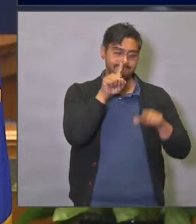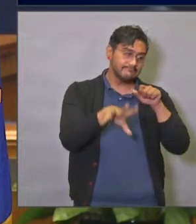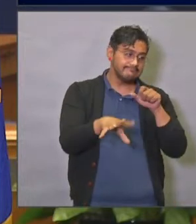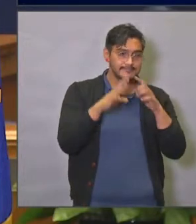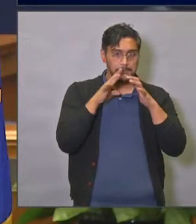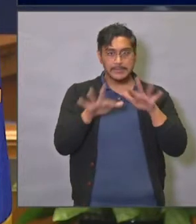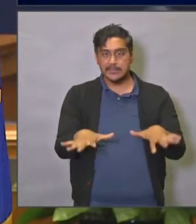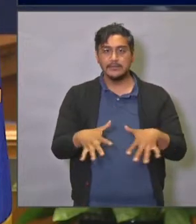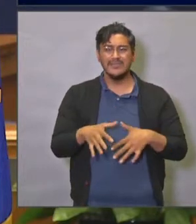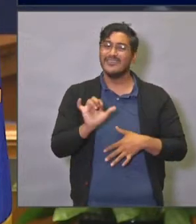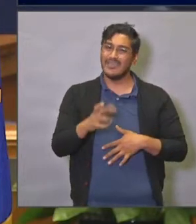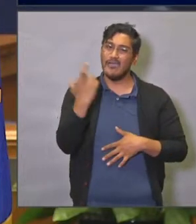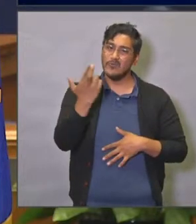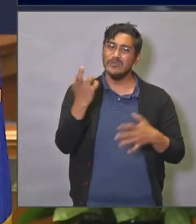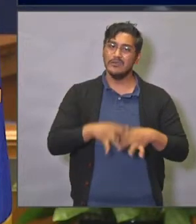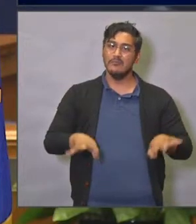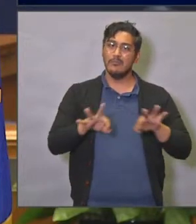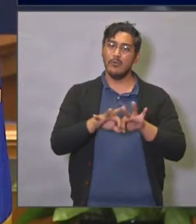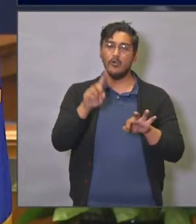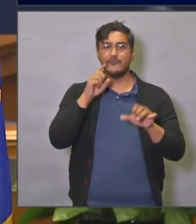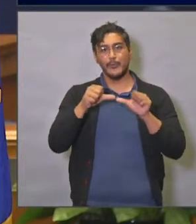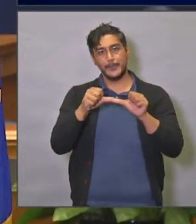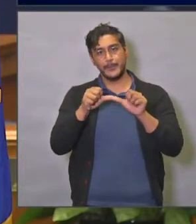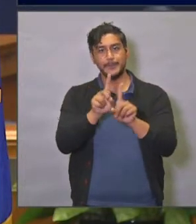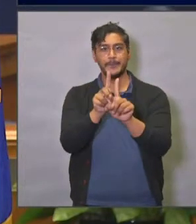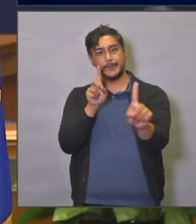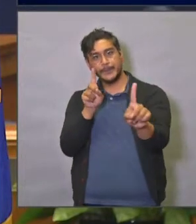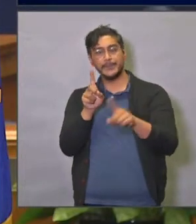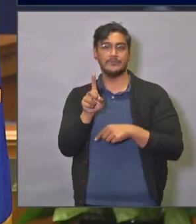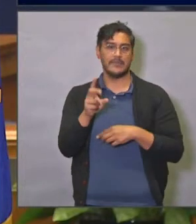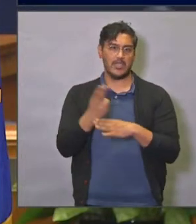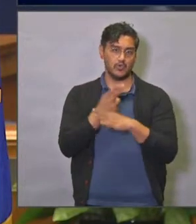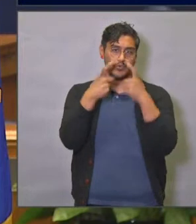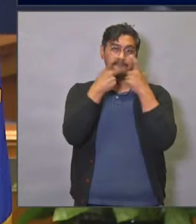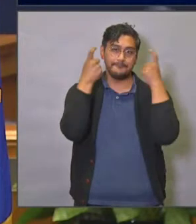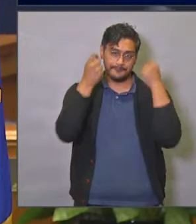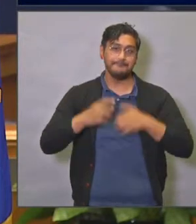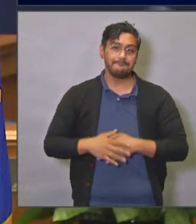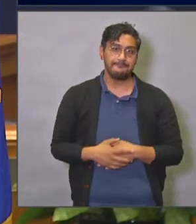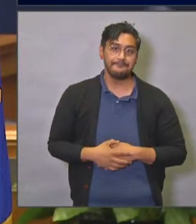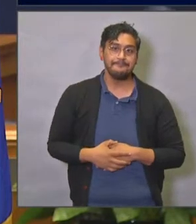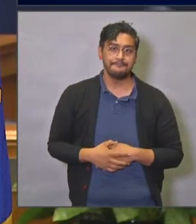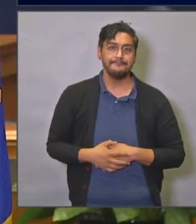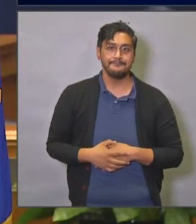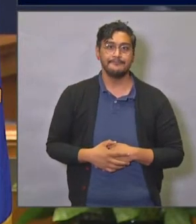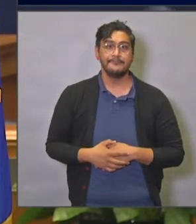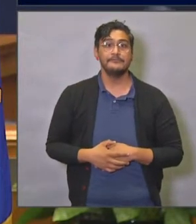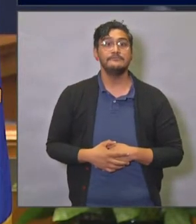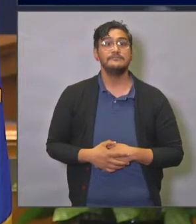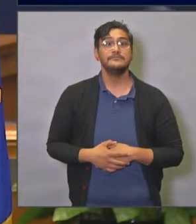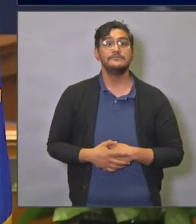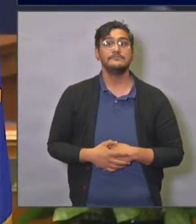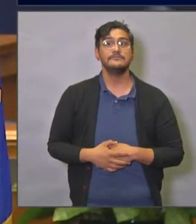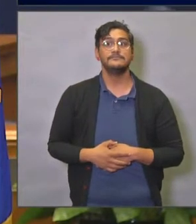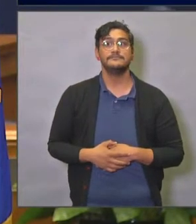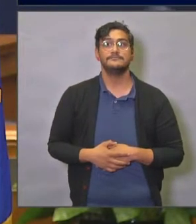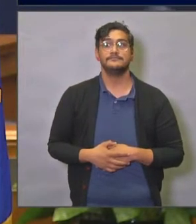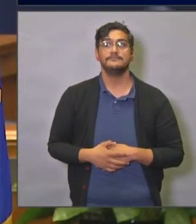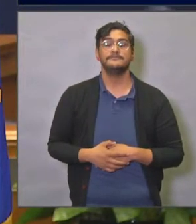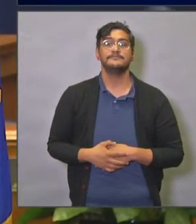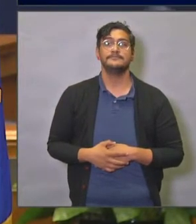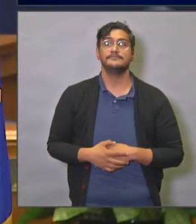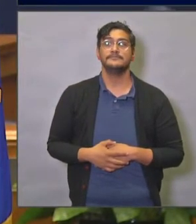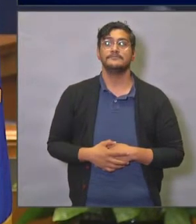continue distancing and to continue wearing their face coverings. So thanks for that. We'll take the next question.